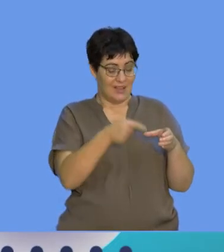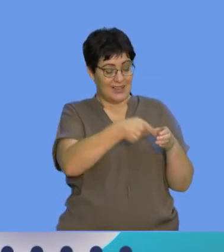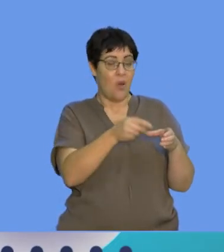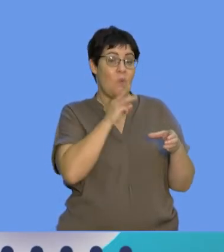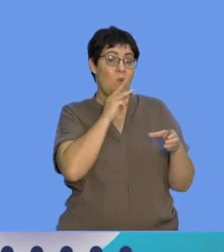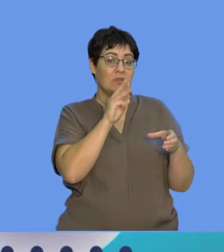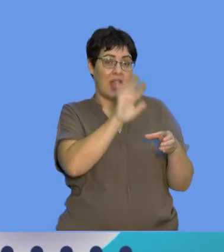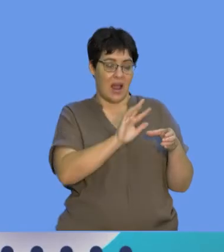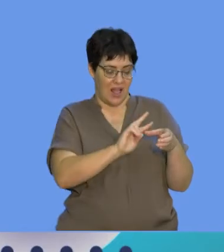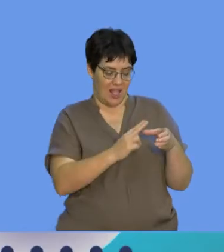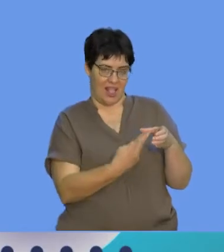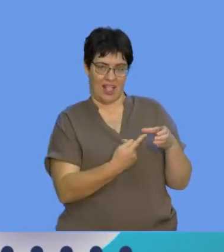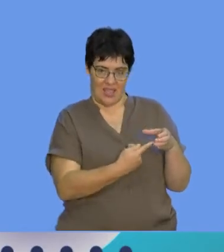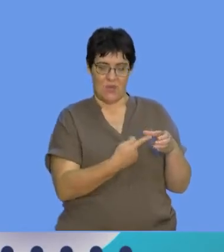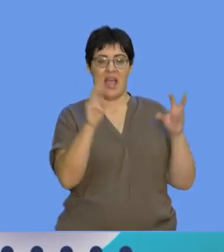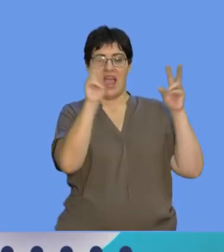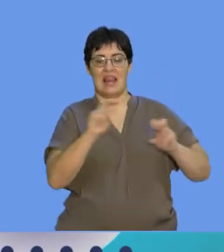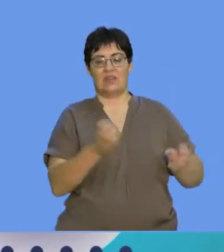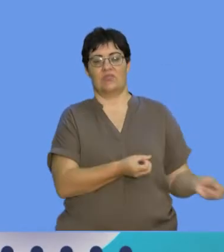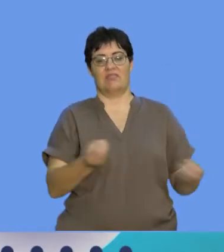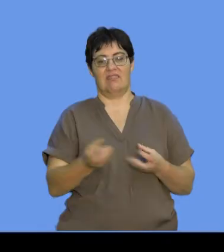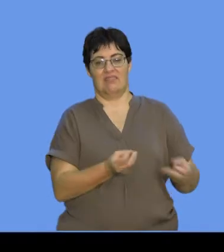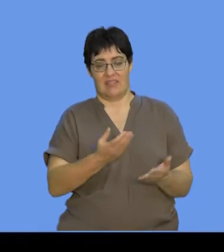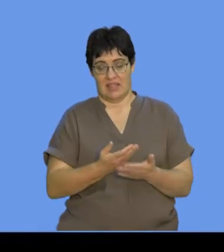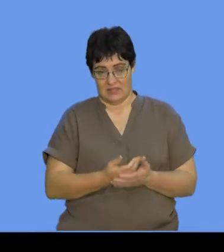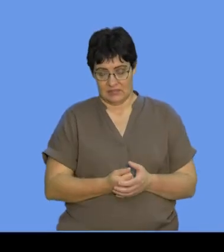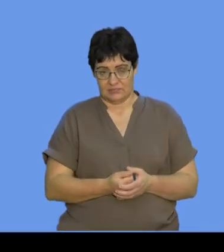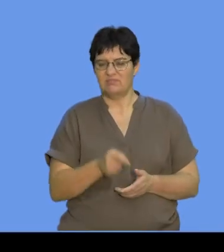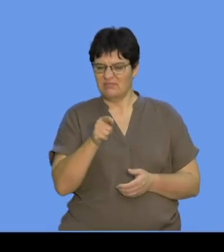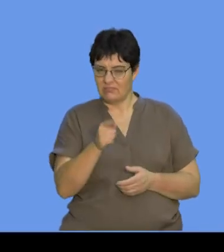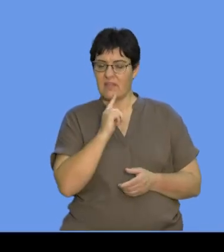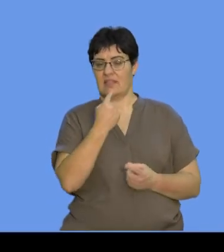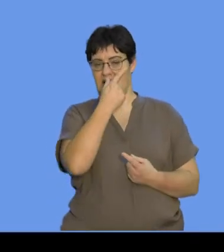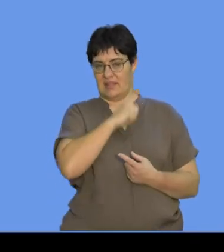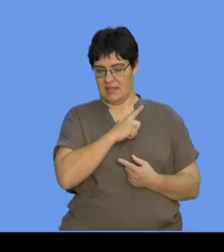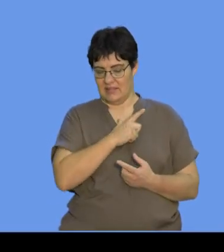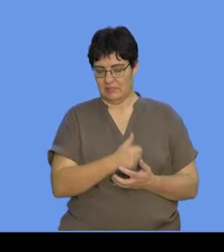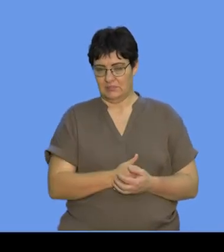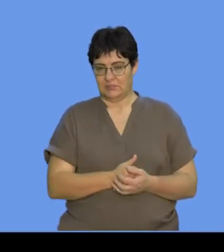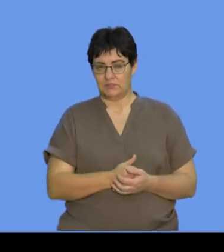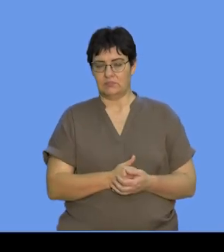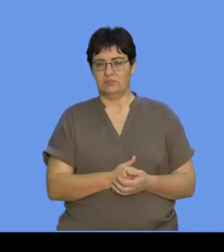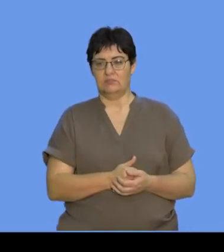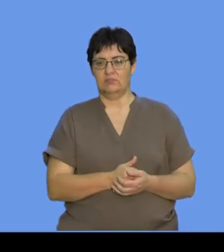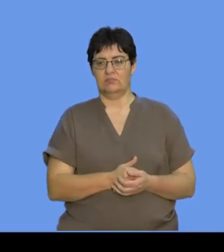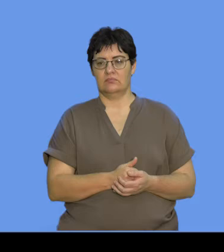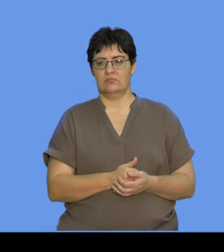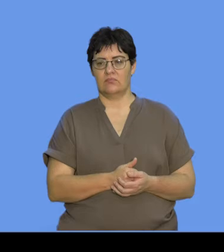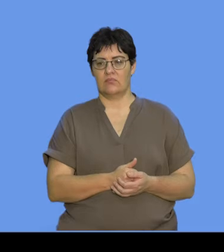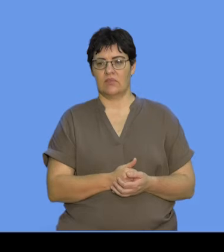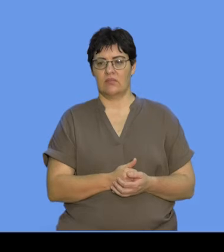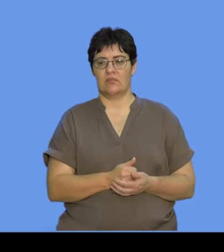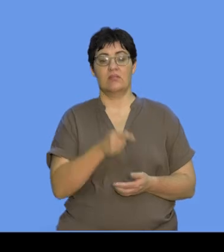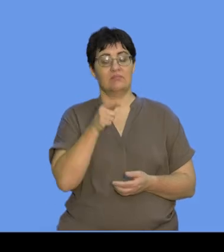an electrical conductor, right? So that's what this clue actually suggests to us. So the dissolving part has to